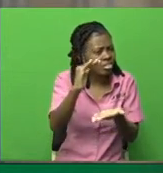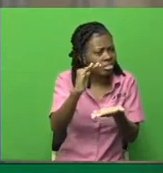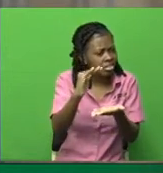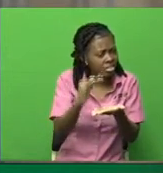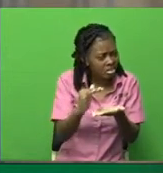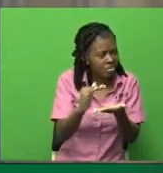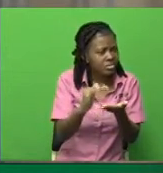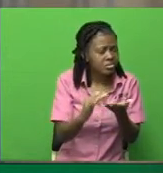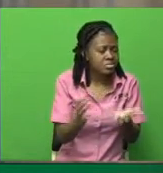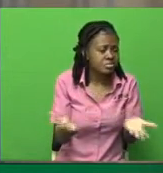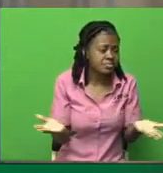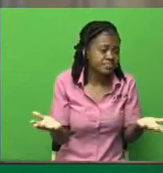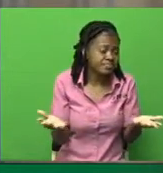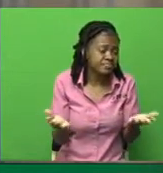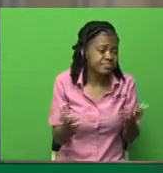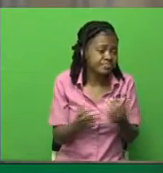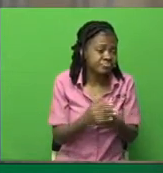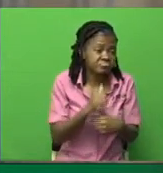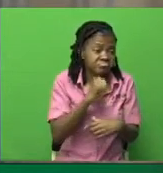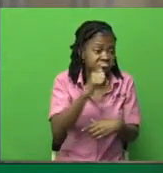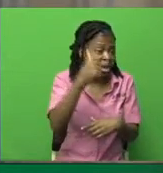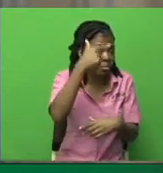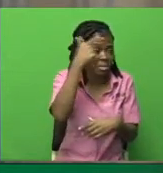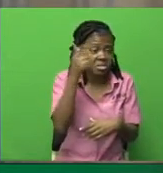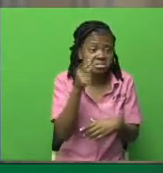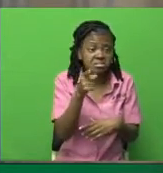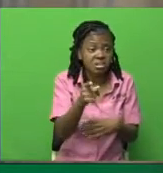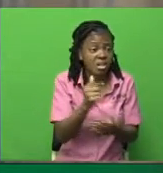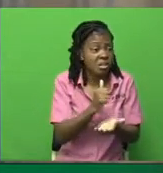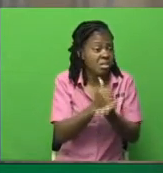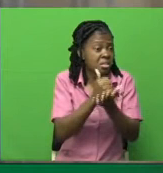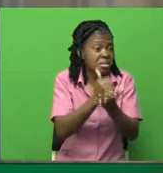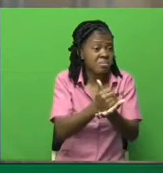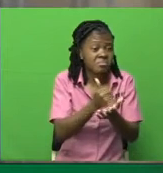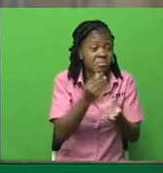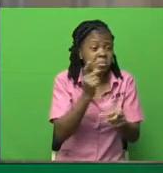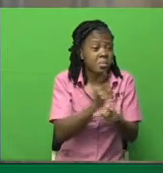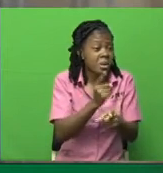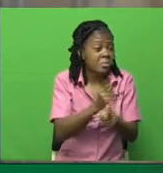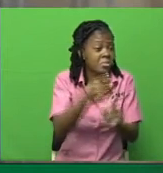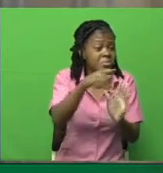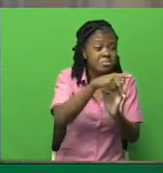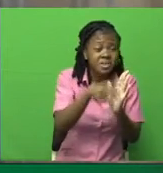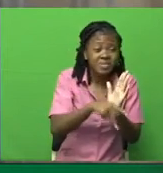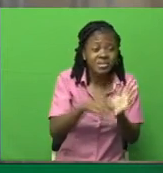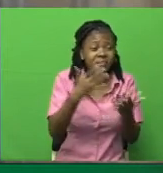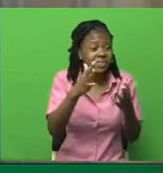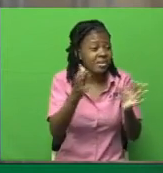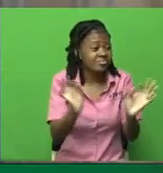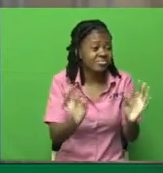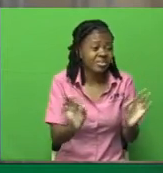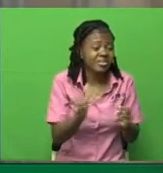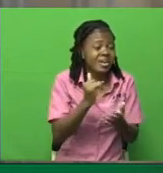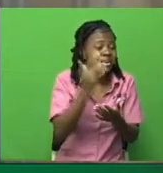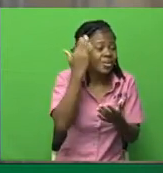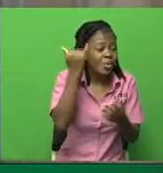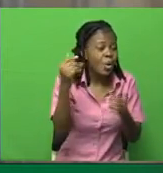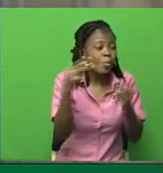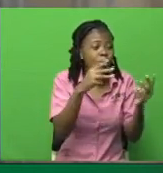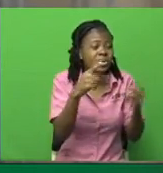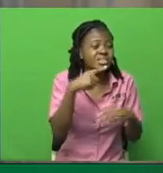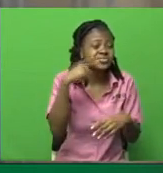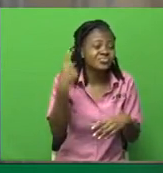further downgrade not because of Any magical any plan or policy that he had but because of the Ukraine Russia War and the increase in